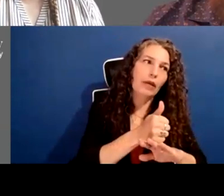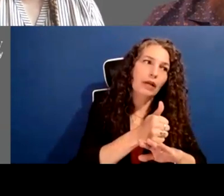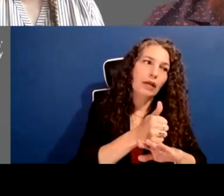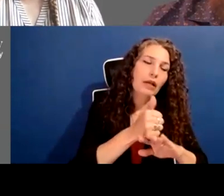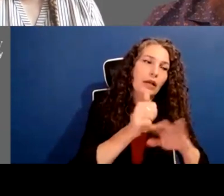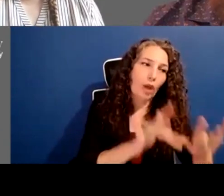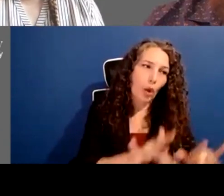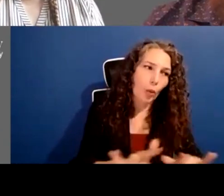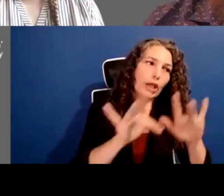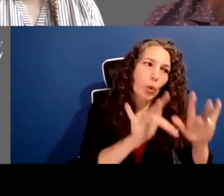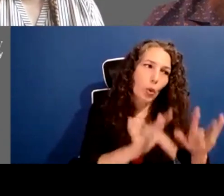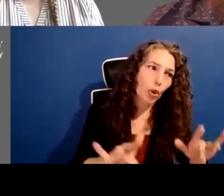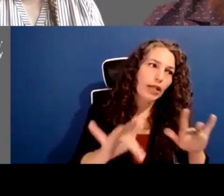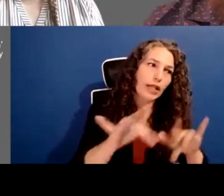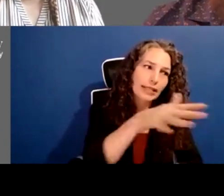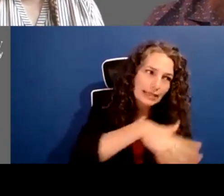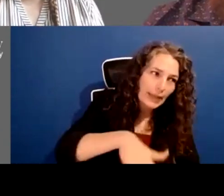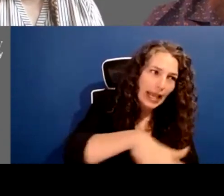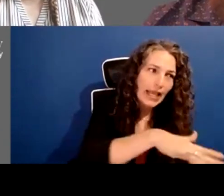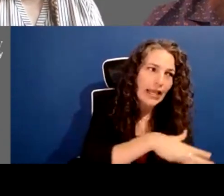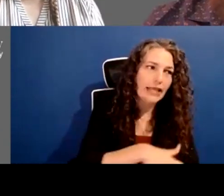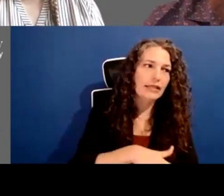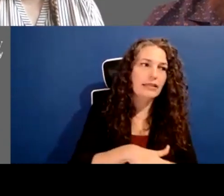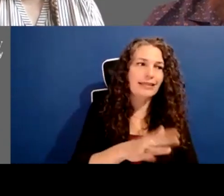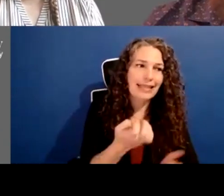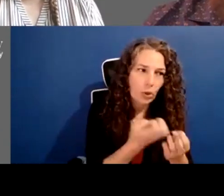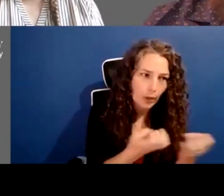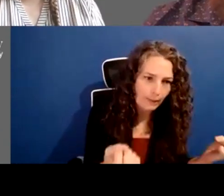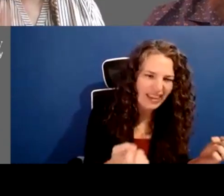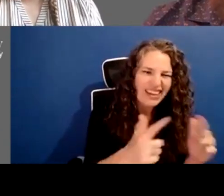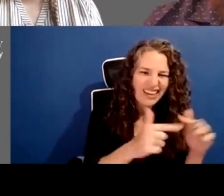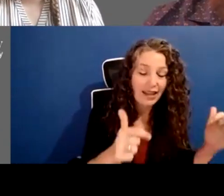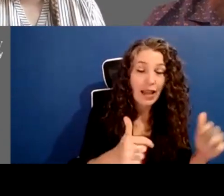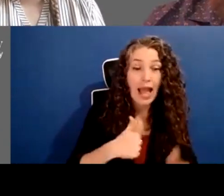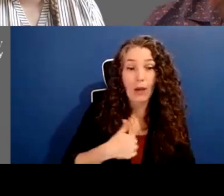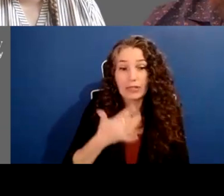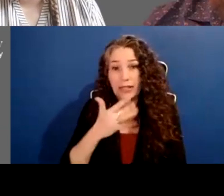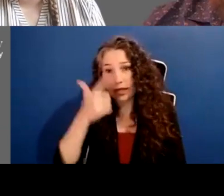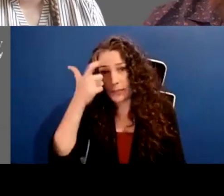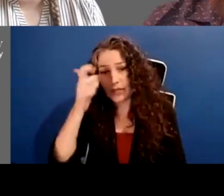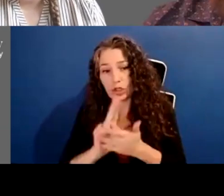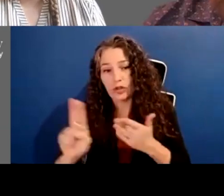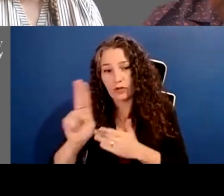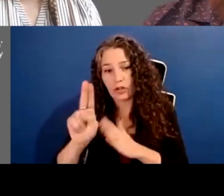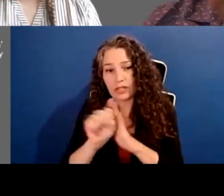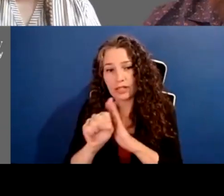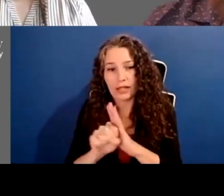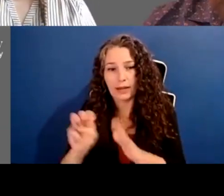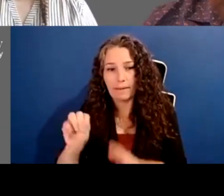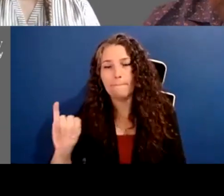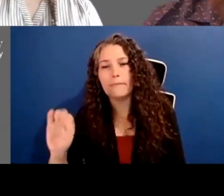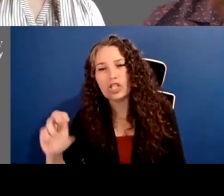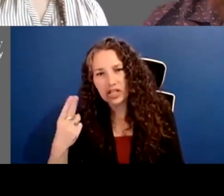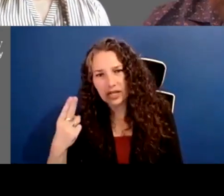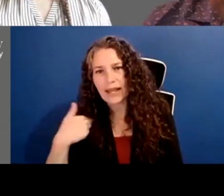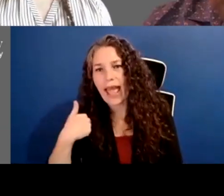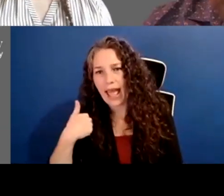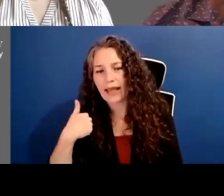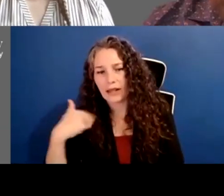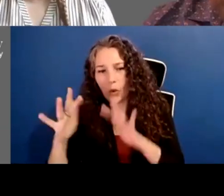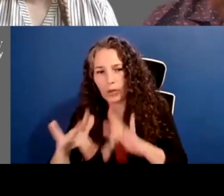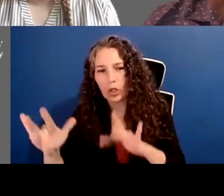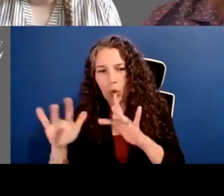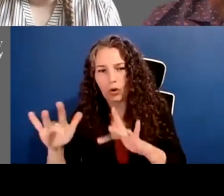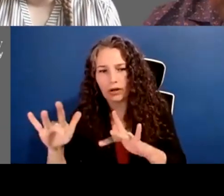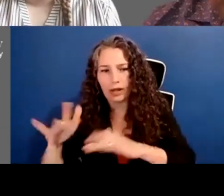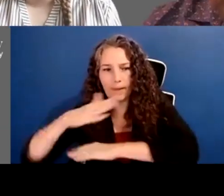I was very fortunate that the University of Michigan had a recording booth with equipment that we could use, but I've also learned, you know, helpful